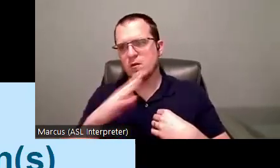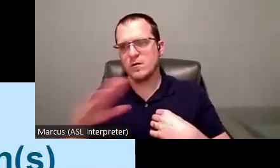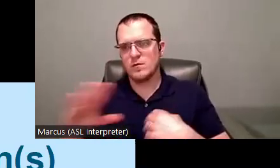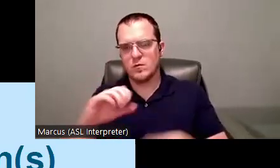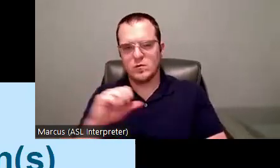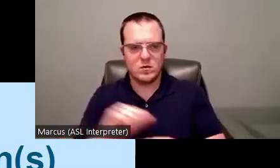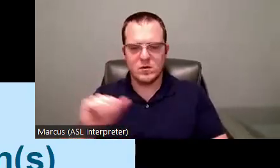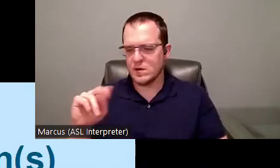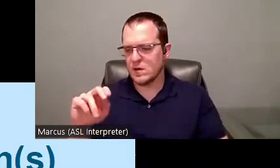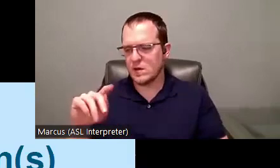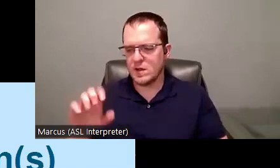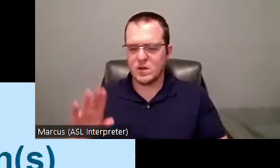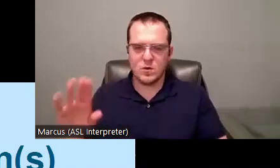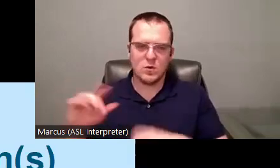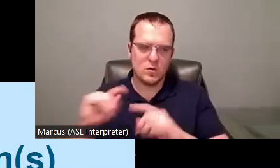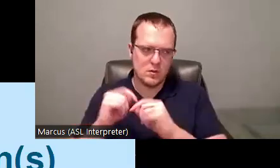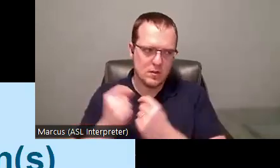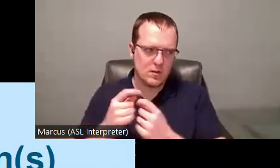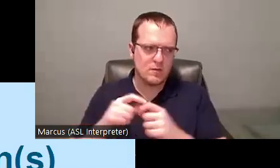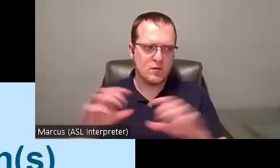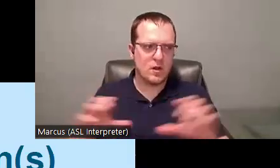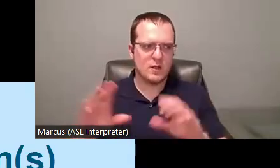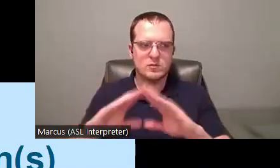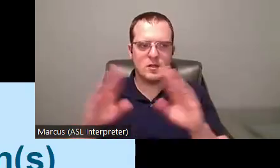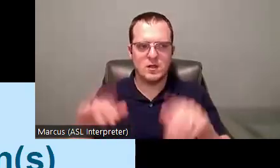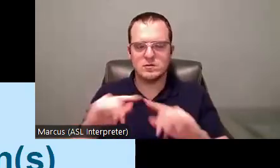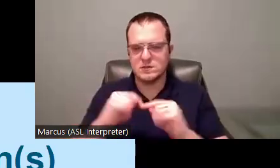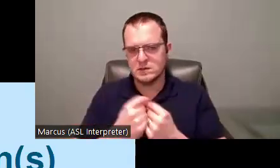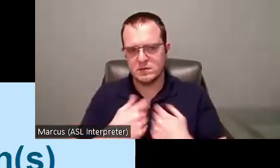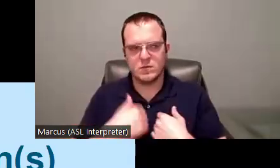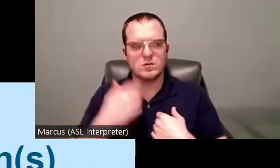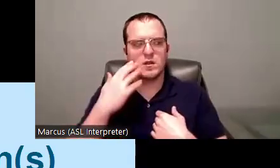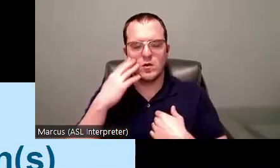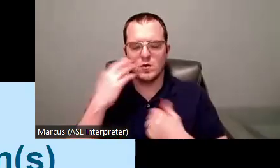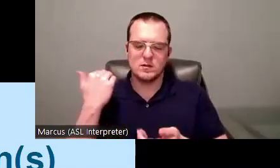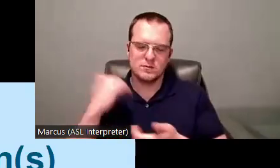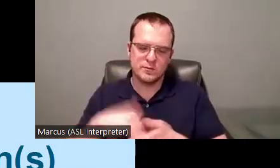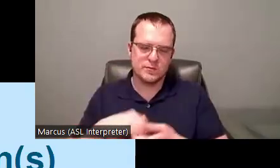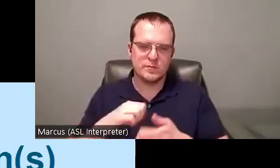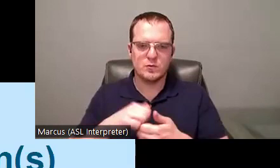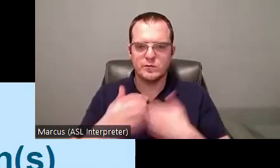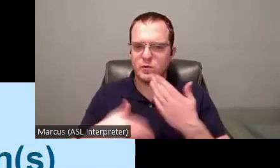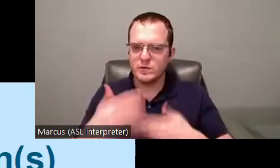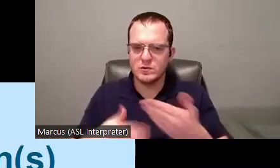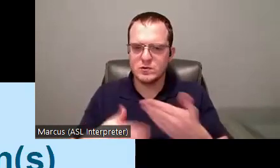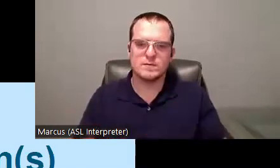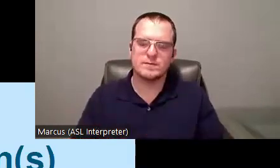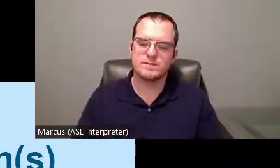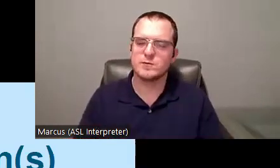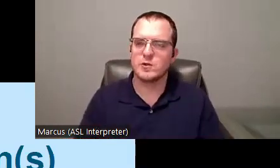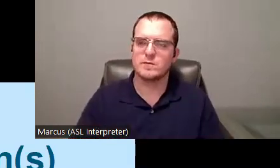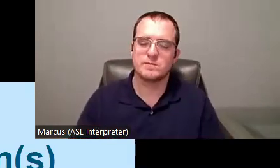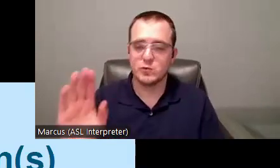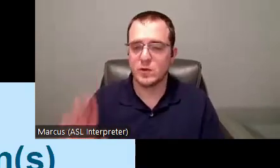Thank you and your team and the Action Housing team, that I know is partnering to help move this through. So this is